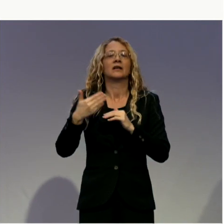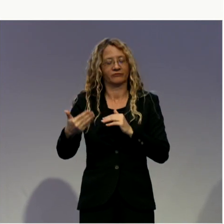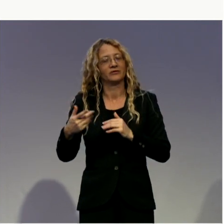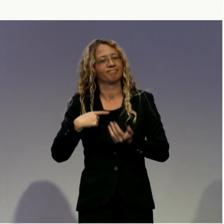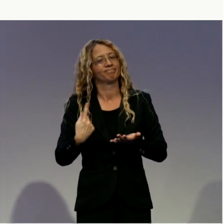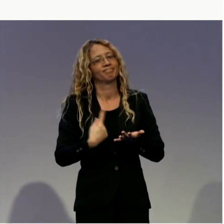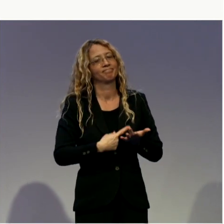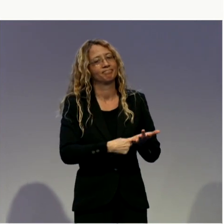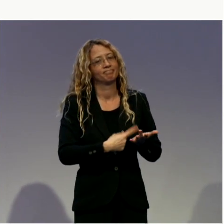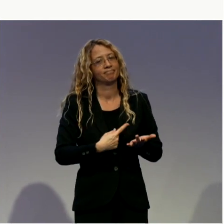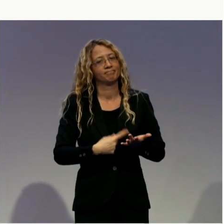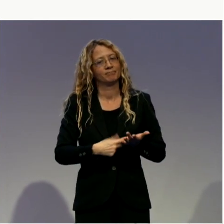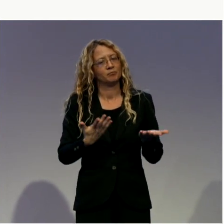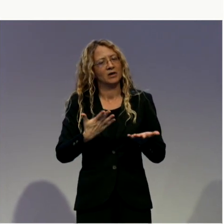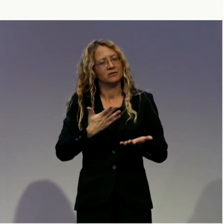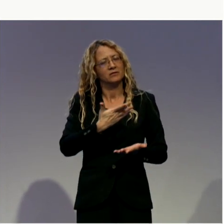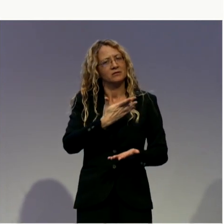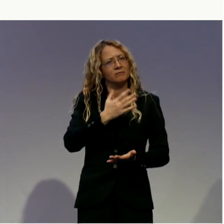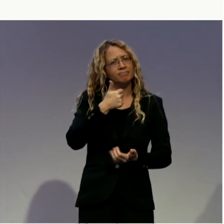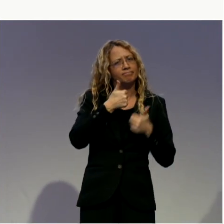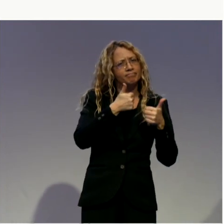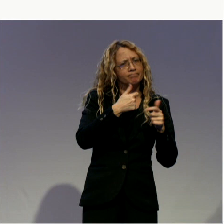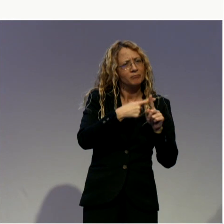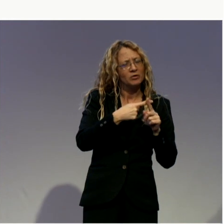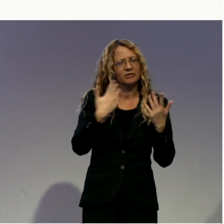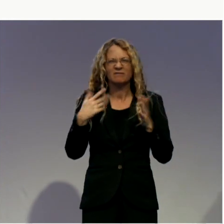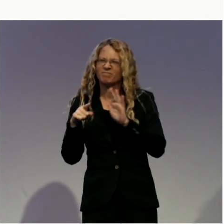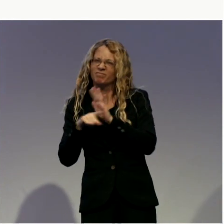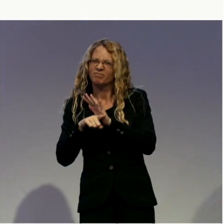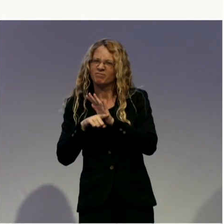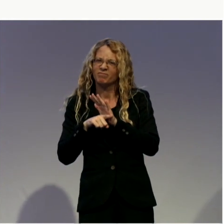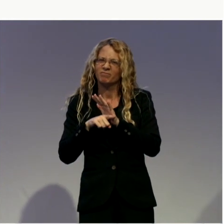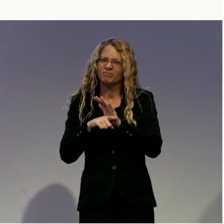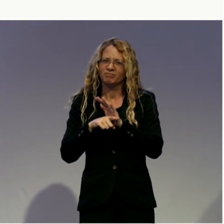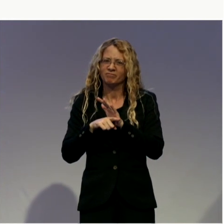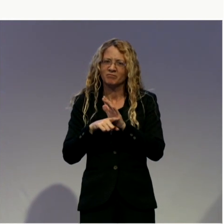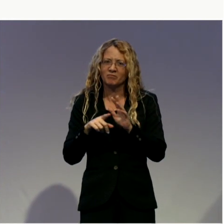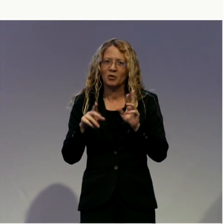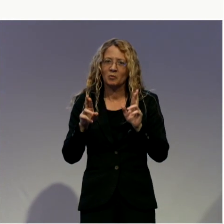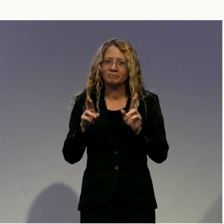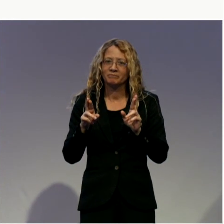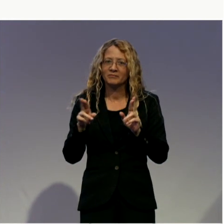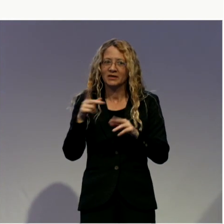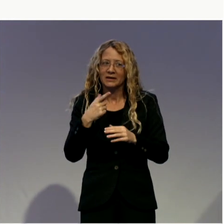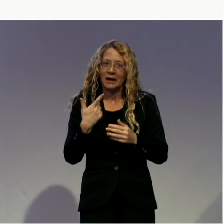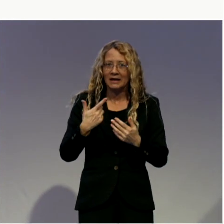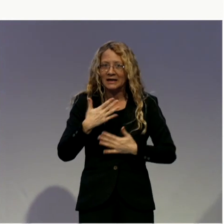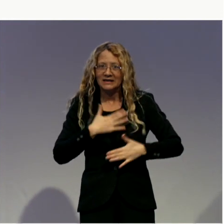those films, and then hopefully we'll all have an interesting discussion, and we're allowed not to